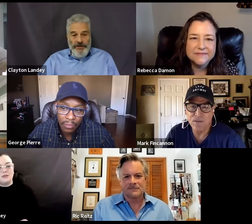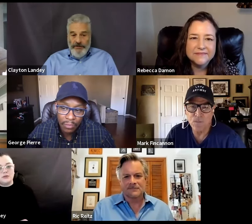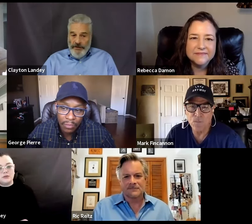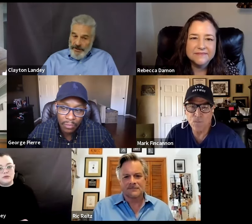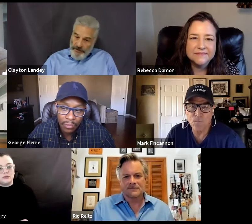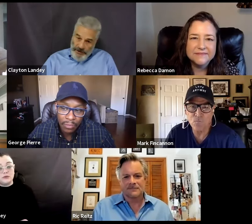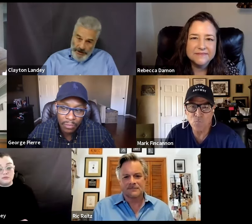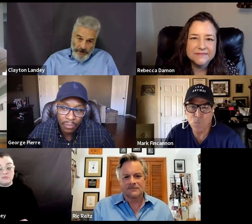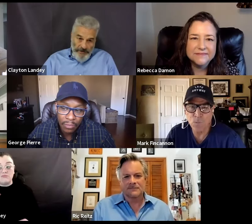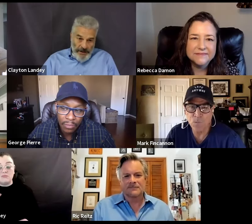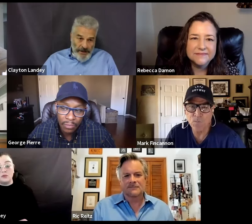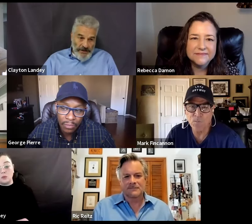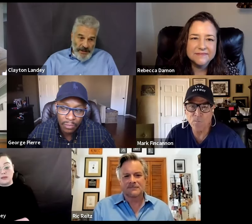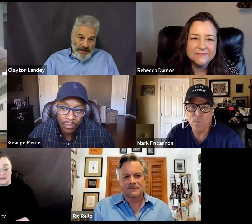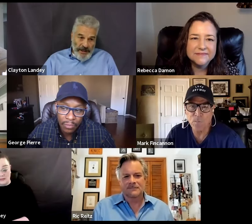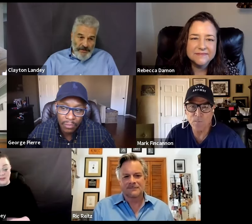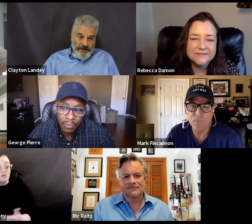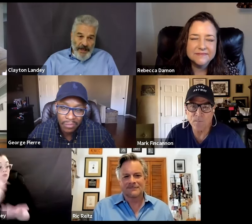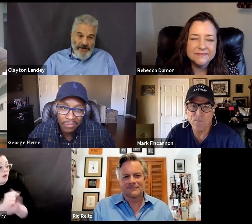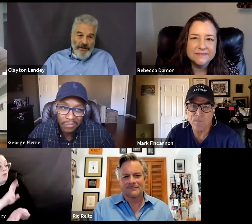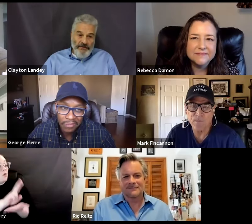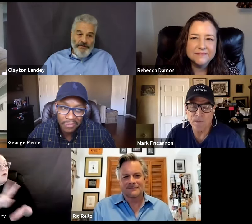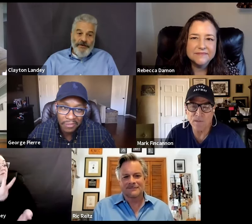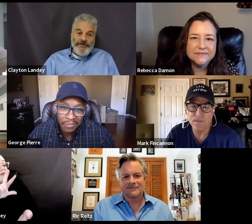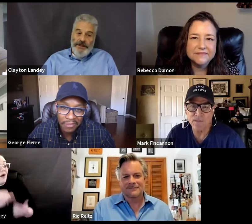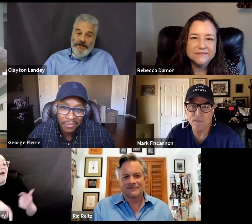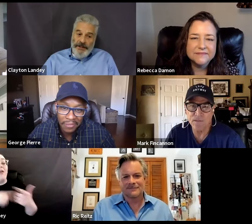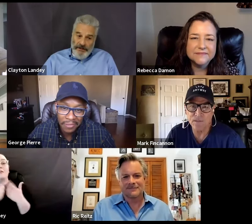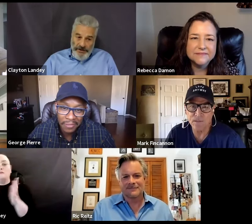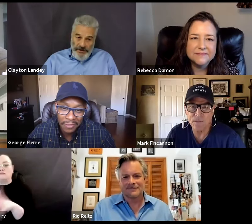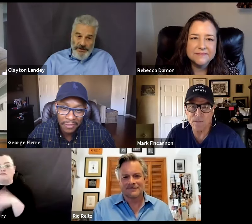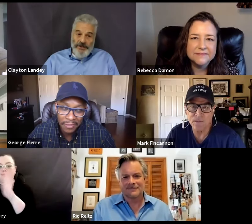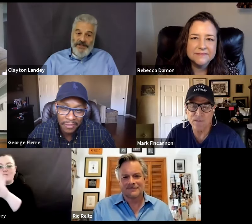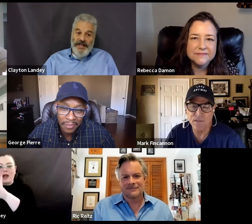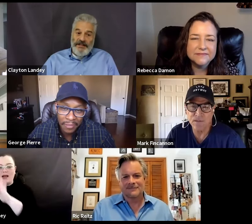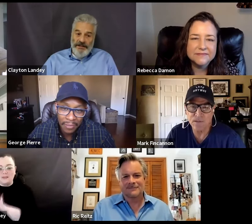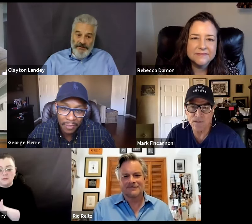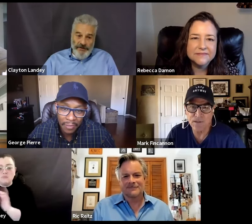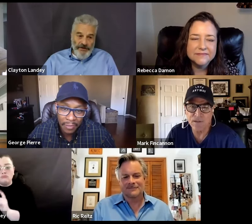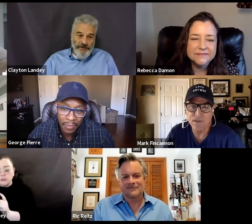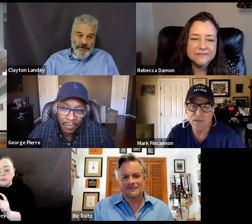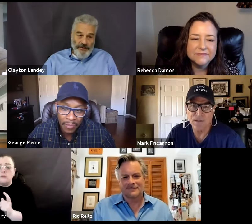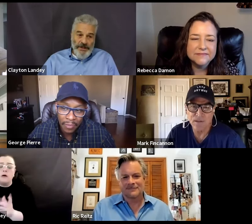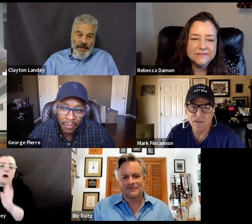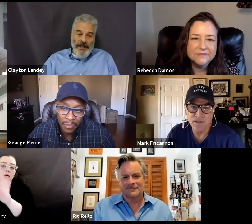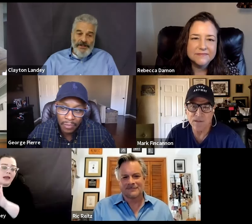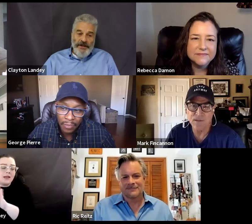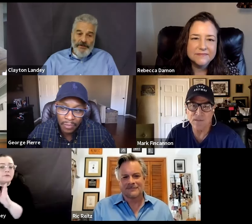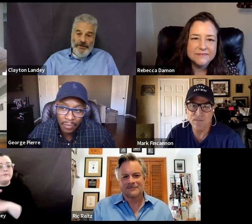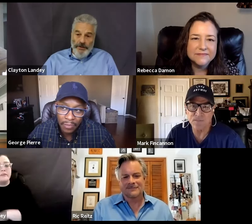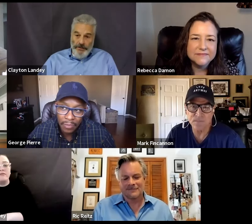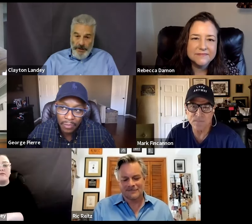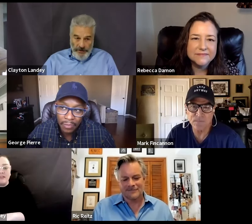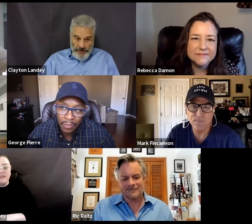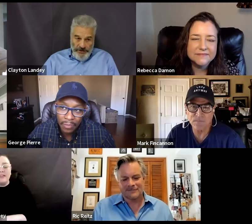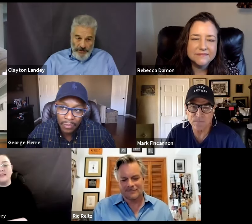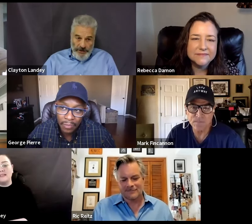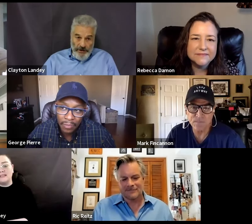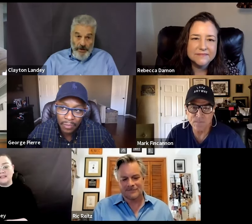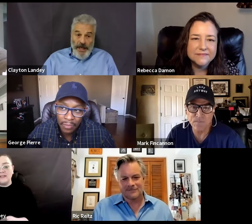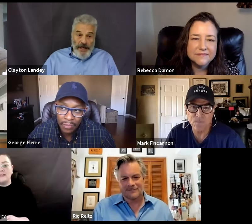from the University of Virginia. She's had the honor of casting over 15 television series, 18 feature films, and 7 touring plays